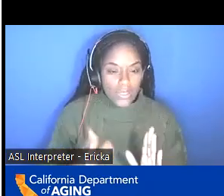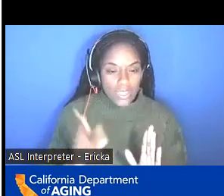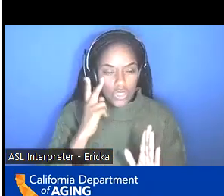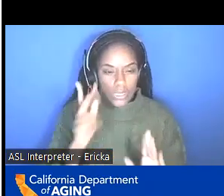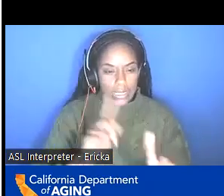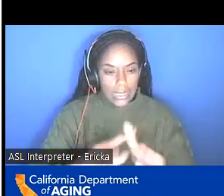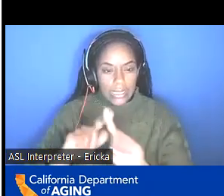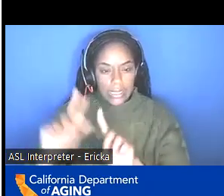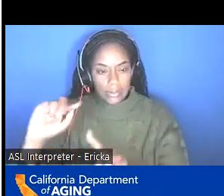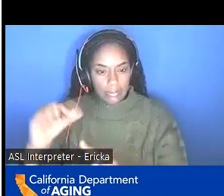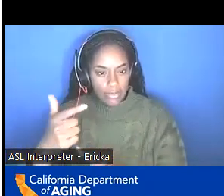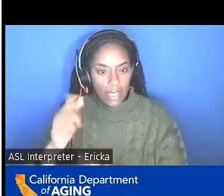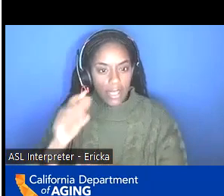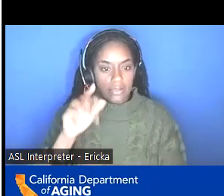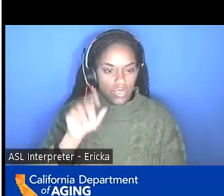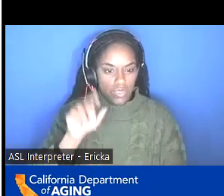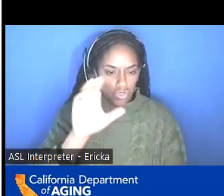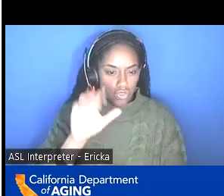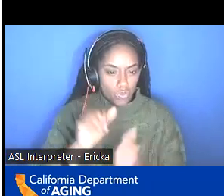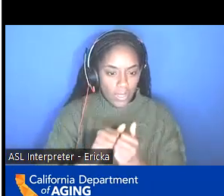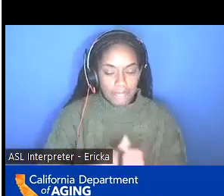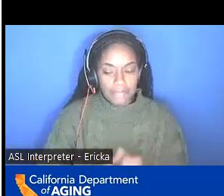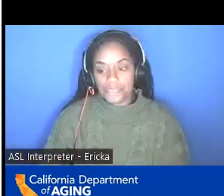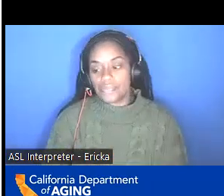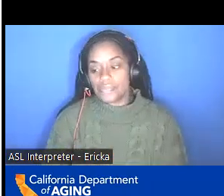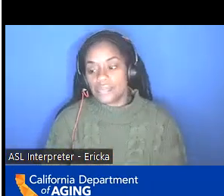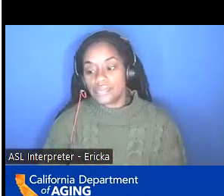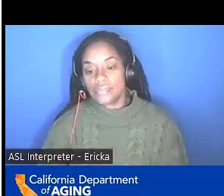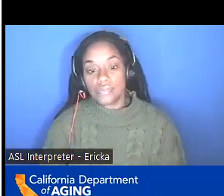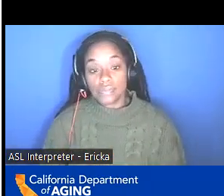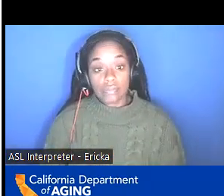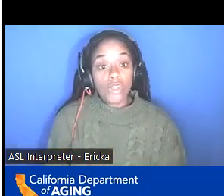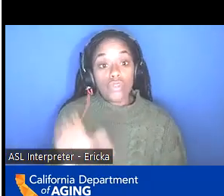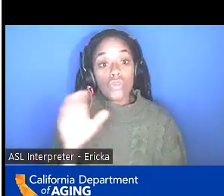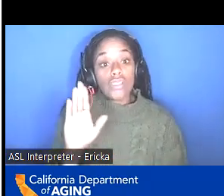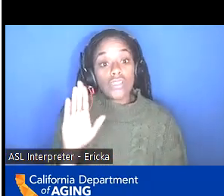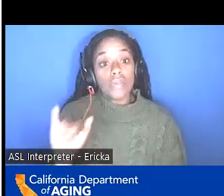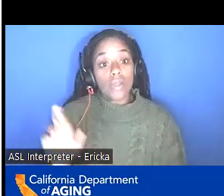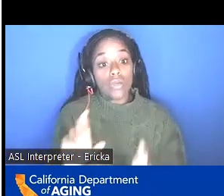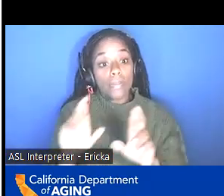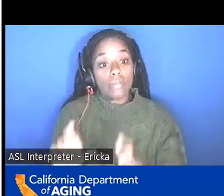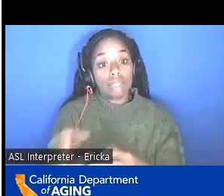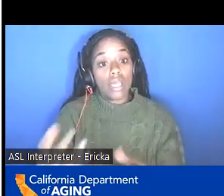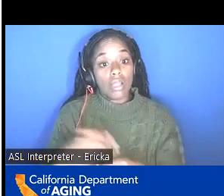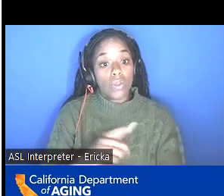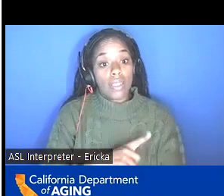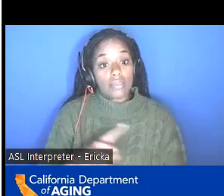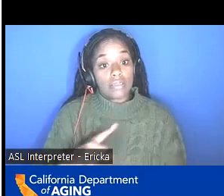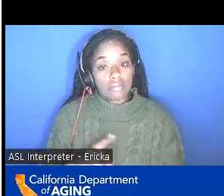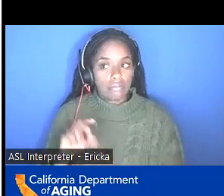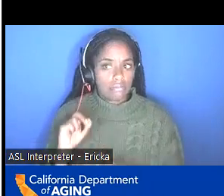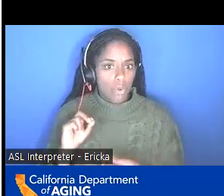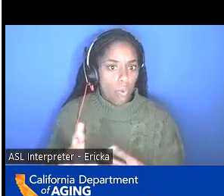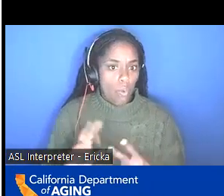by. We also have allowed you to search just by reports that include legislation or reports